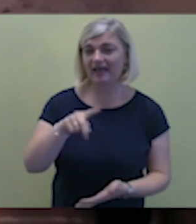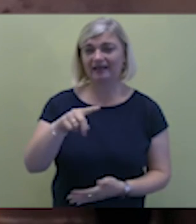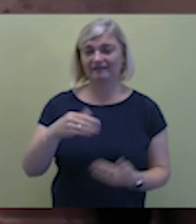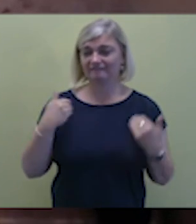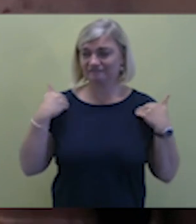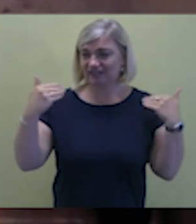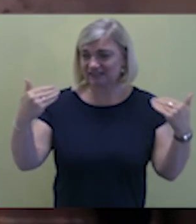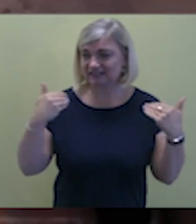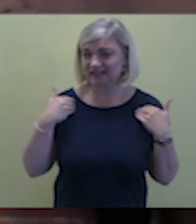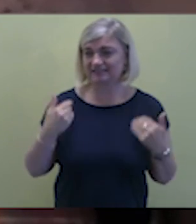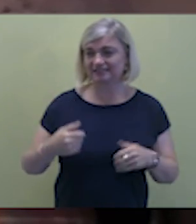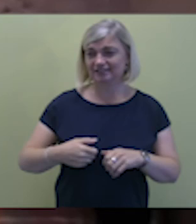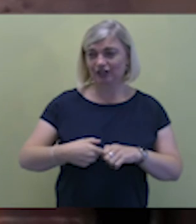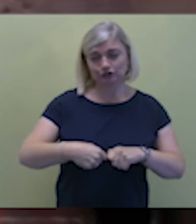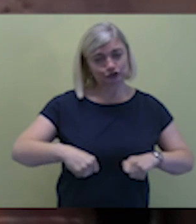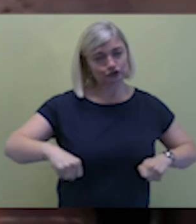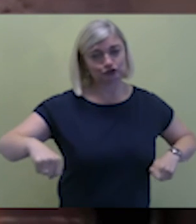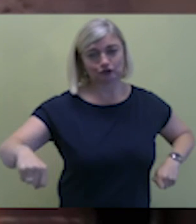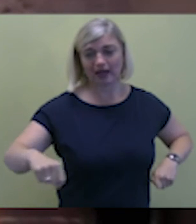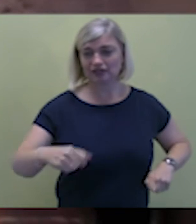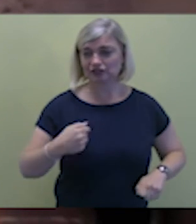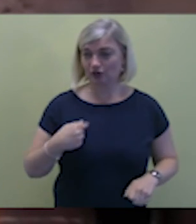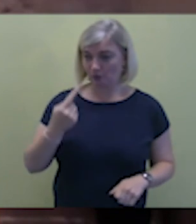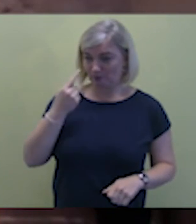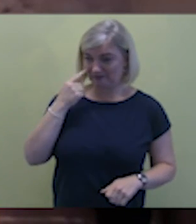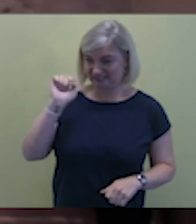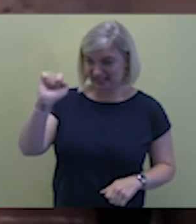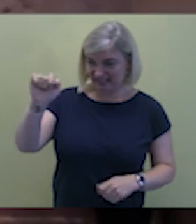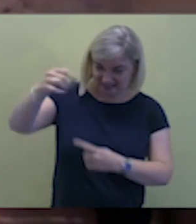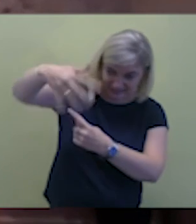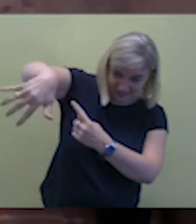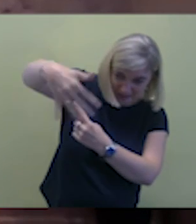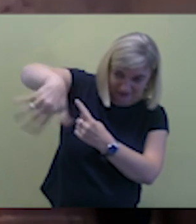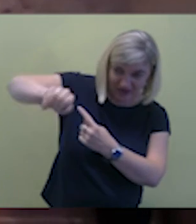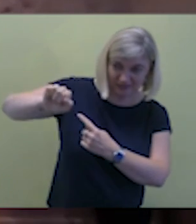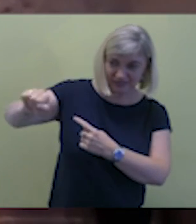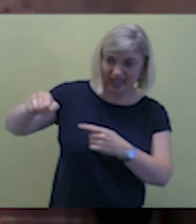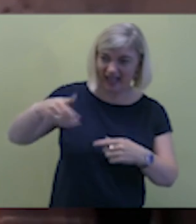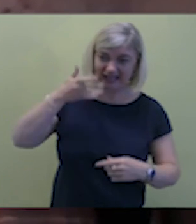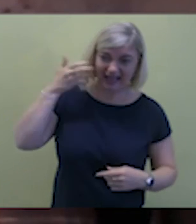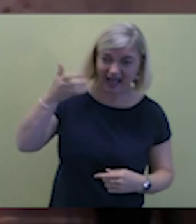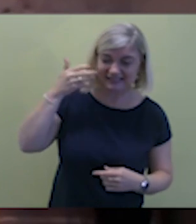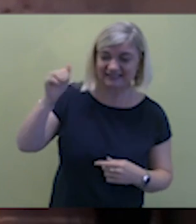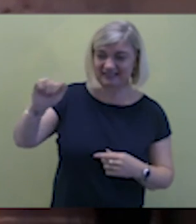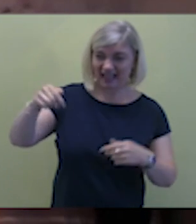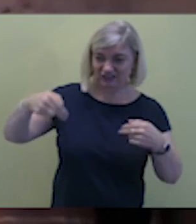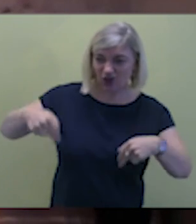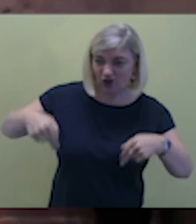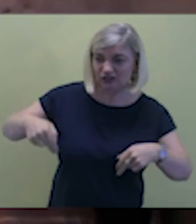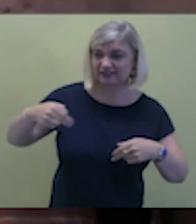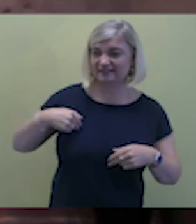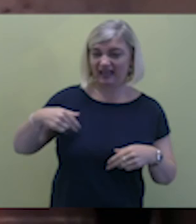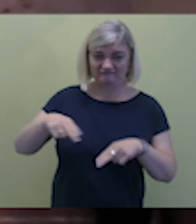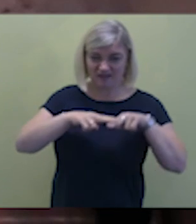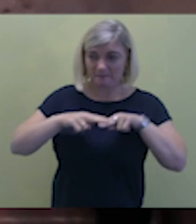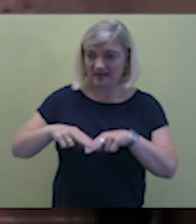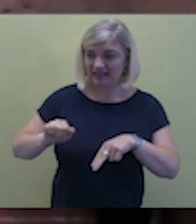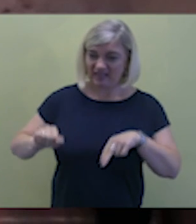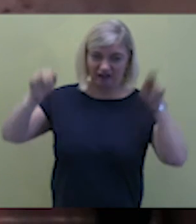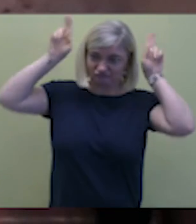to body conditioning to stretch. We've seen cats, dogs, rabbits, brothers, sisters, everybody joining with